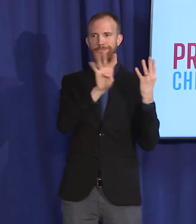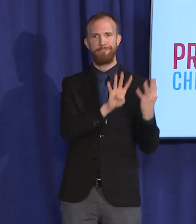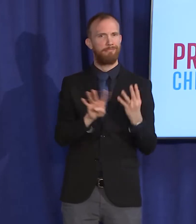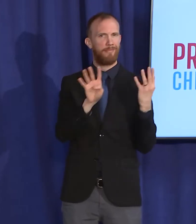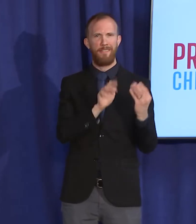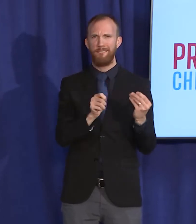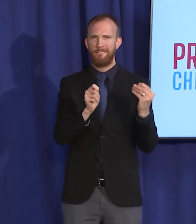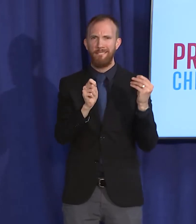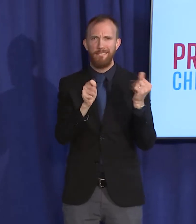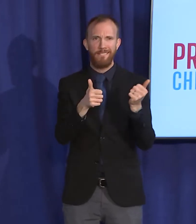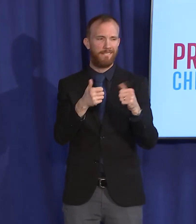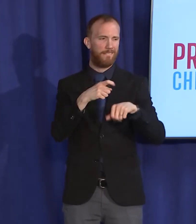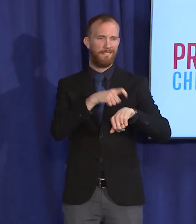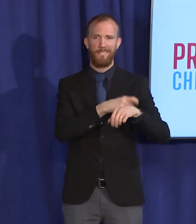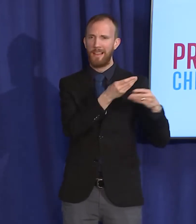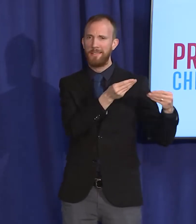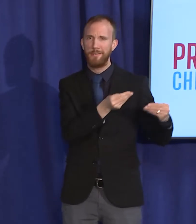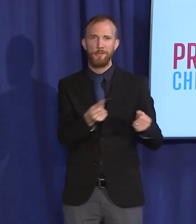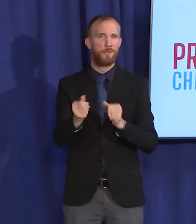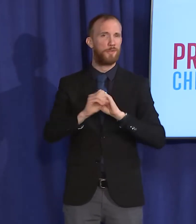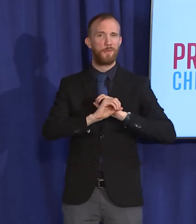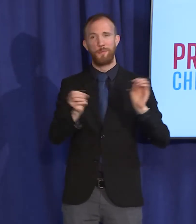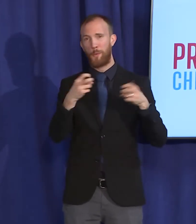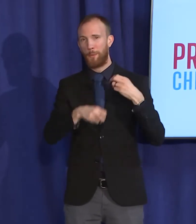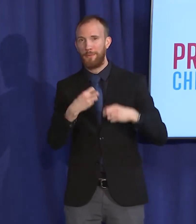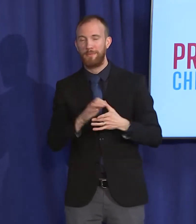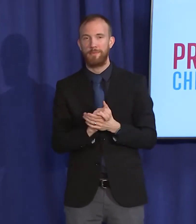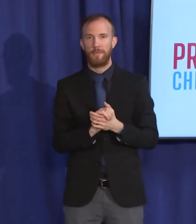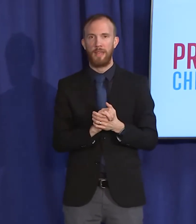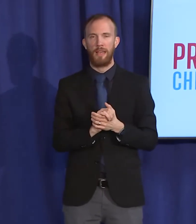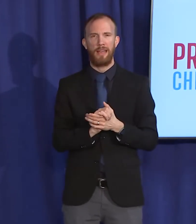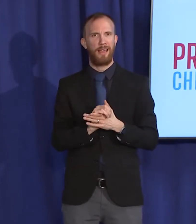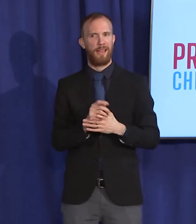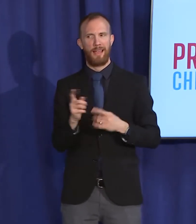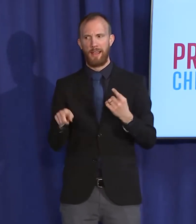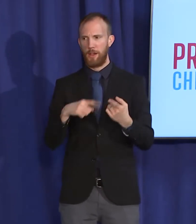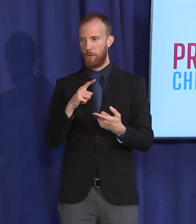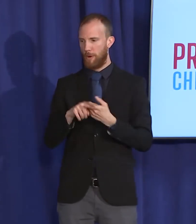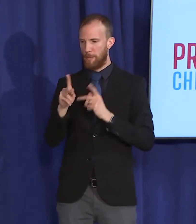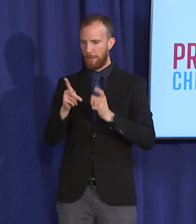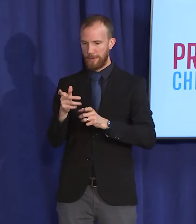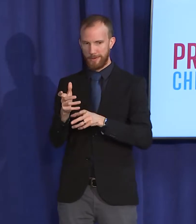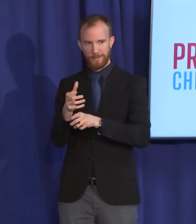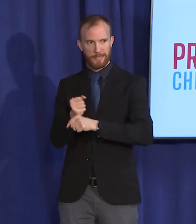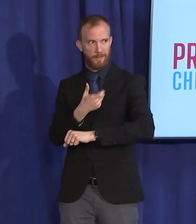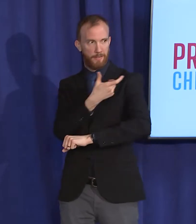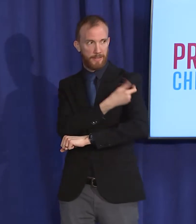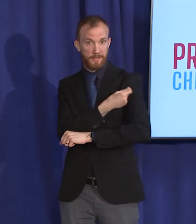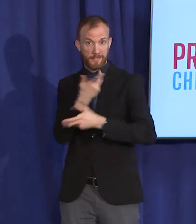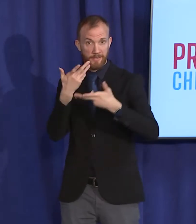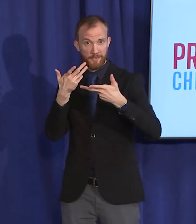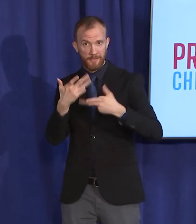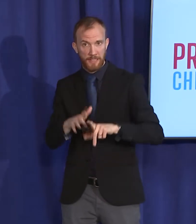issues. And spontaneously, people came up to me after they had received their vaccination to